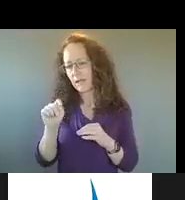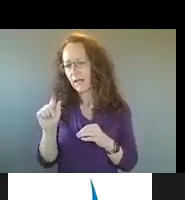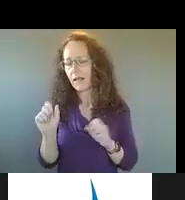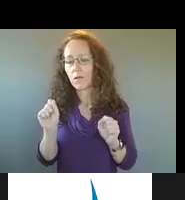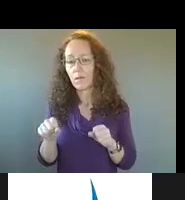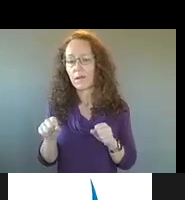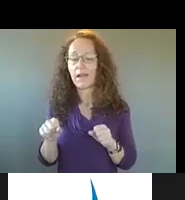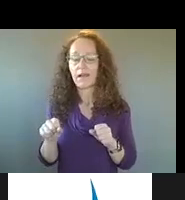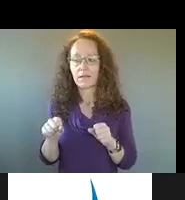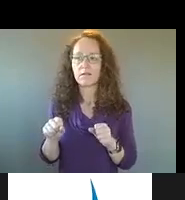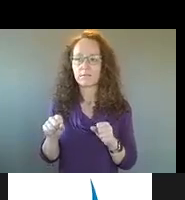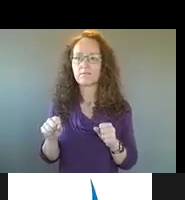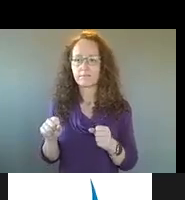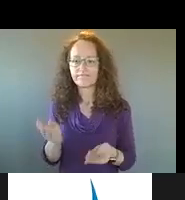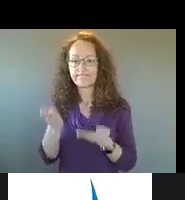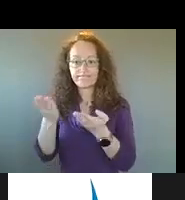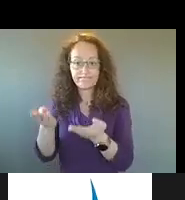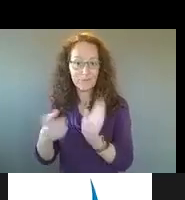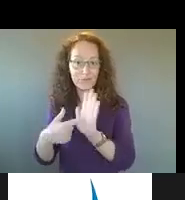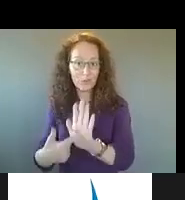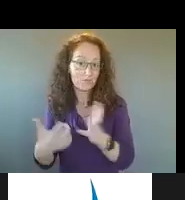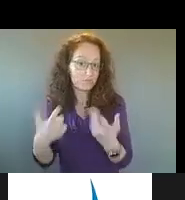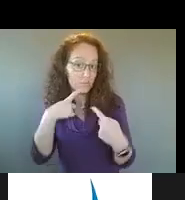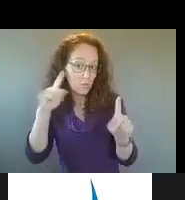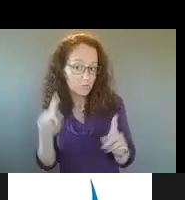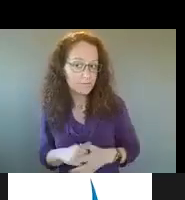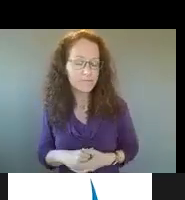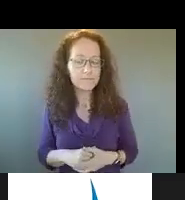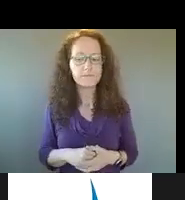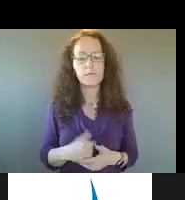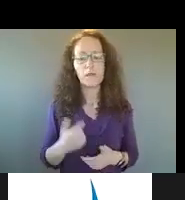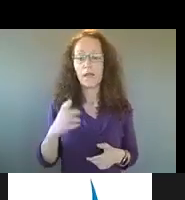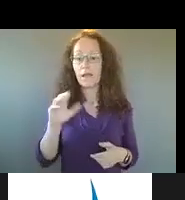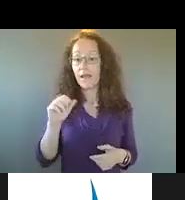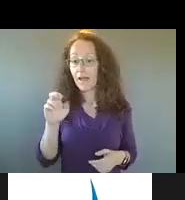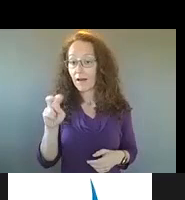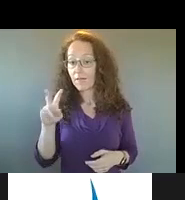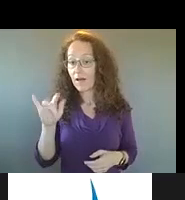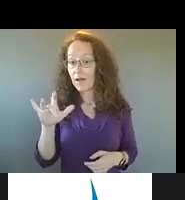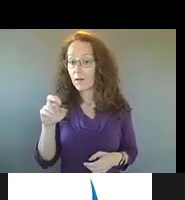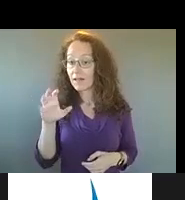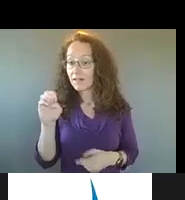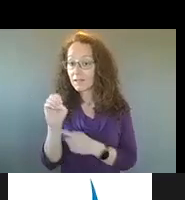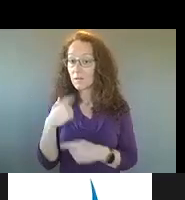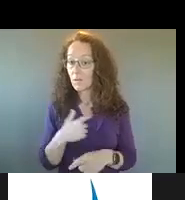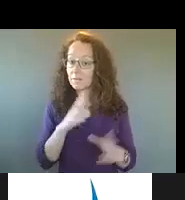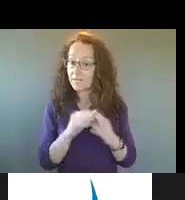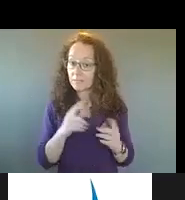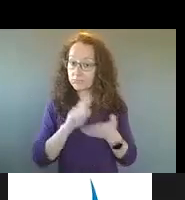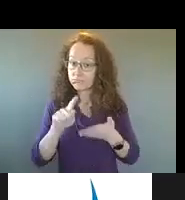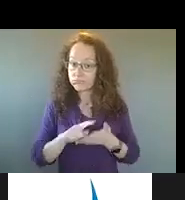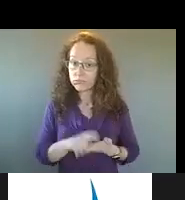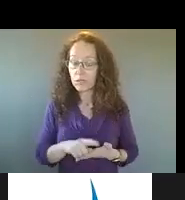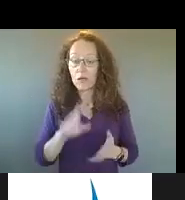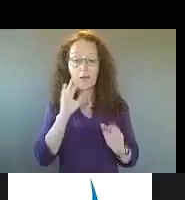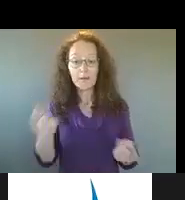way that Cure Violence has designed that model. So we are meeting with them on a weekly basis. They are anticipated to be here on the ground in late March,